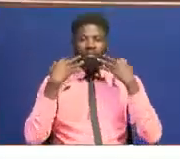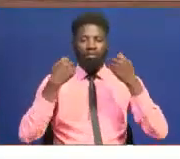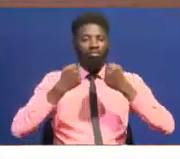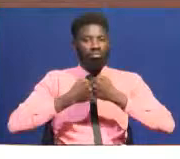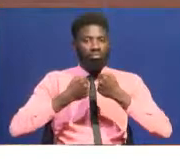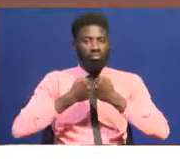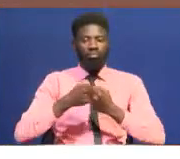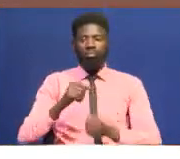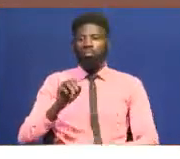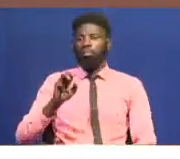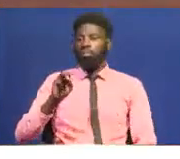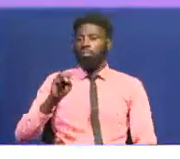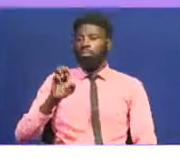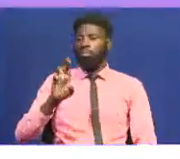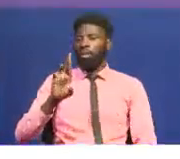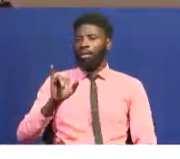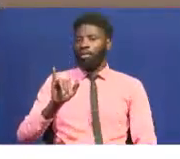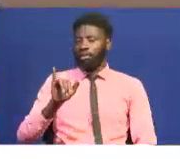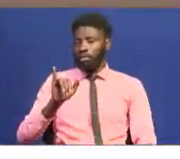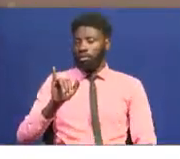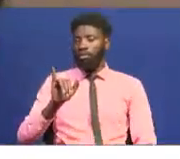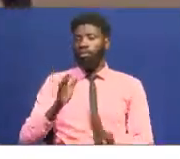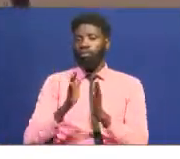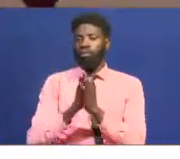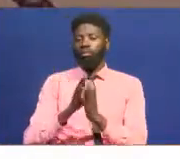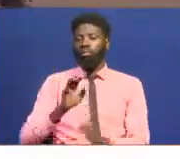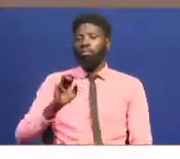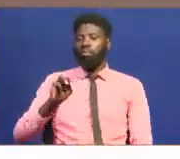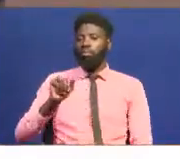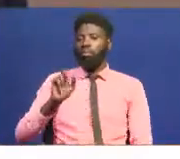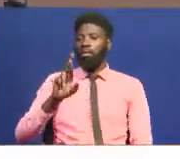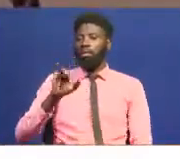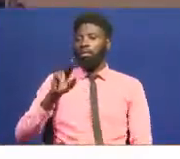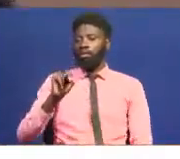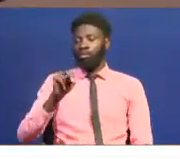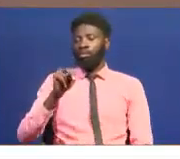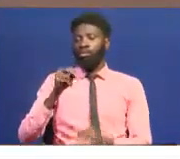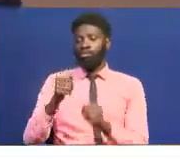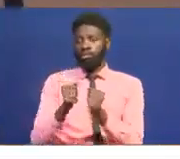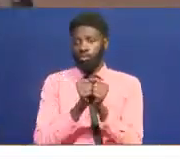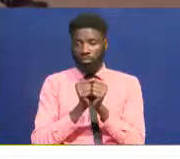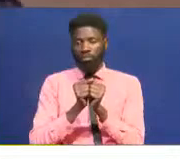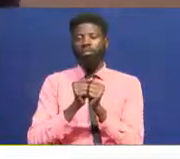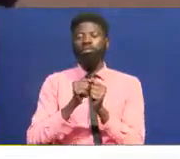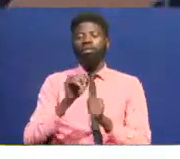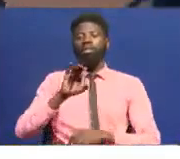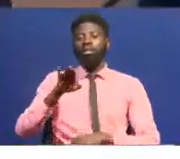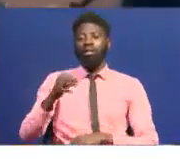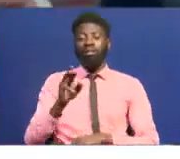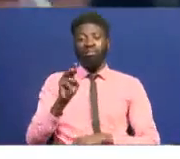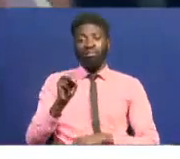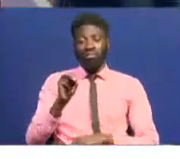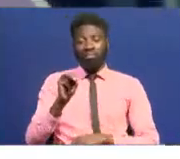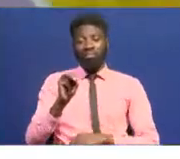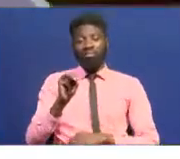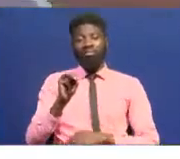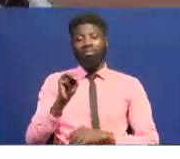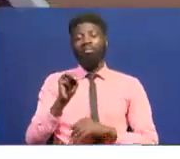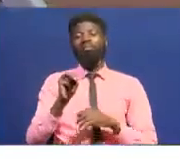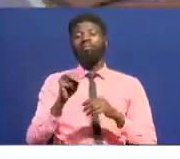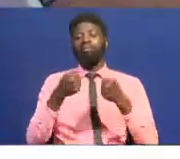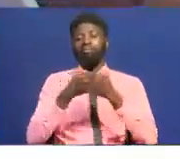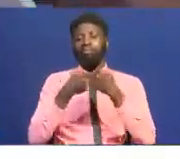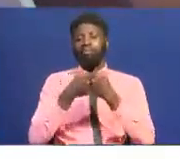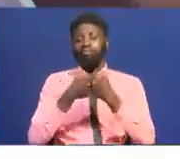while Masi Chepkemoi will lead Marion Chepngetich in the 3,000 meters heats. Now, Kenya sits fifth on the